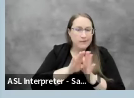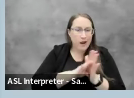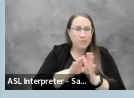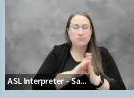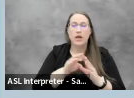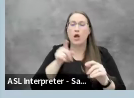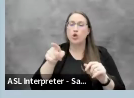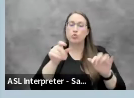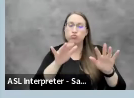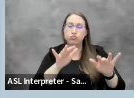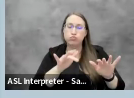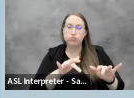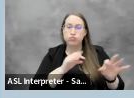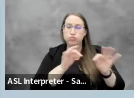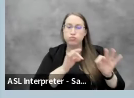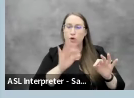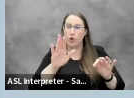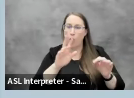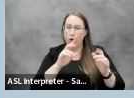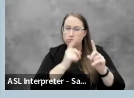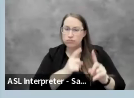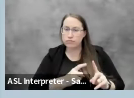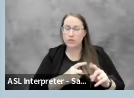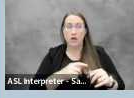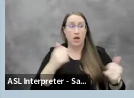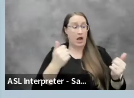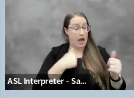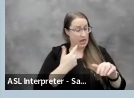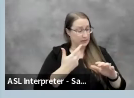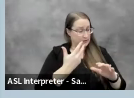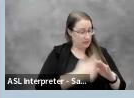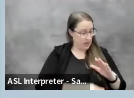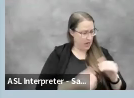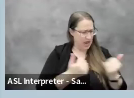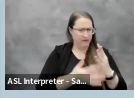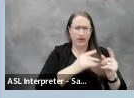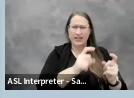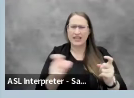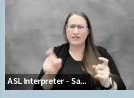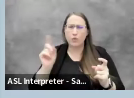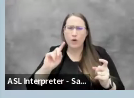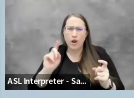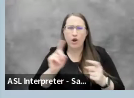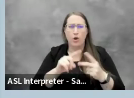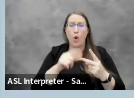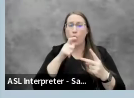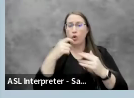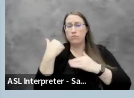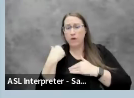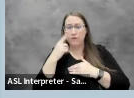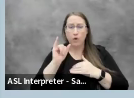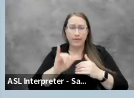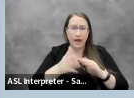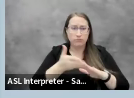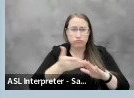your intentions in there. Where is everything going to go when I die? Who is going to be in charge of that process? And who will be the guardians of